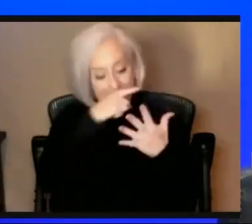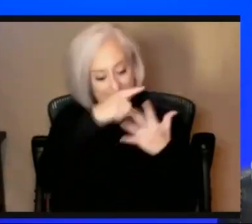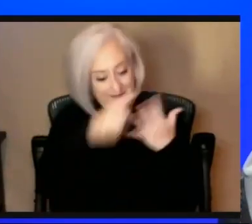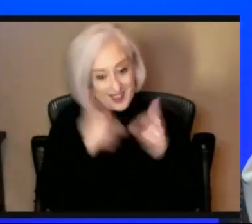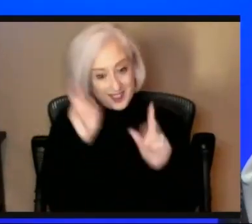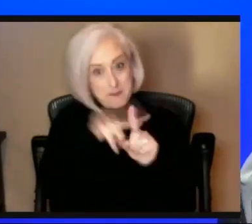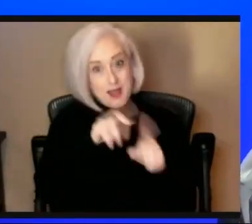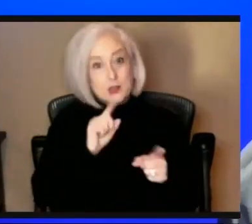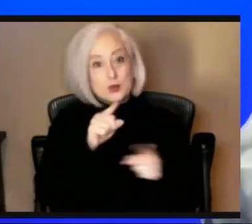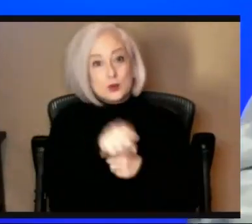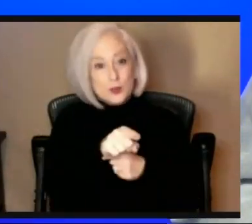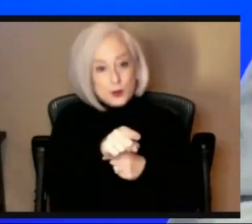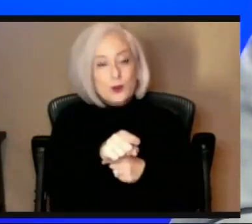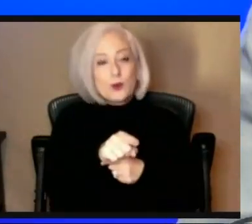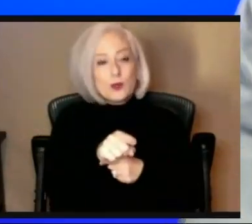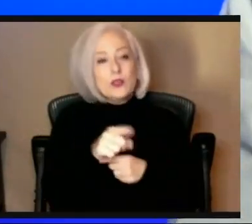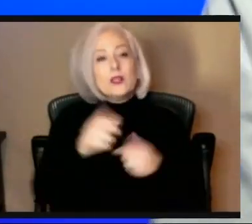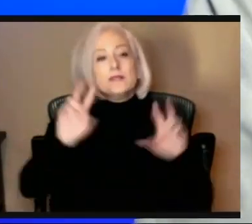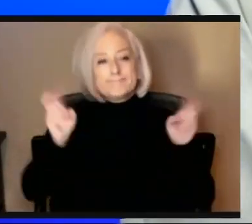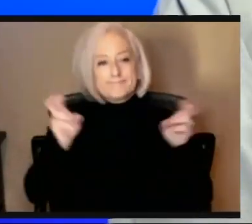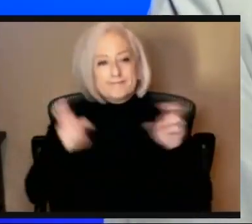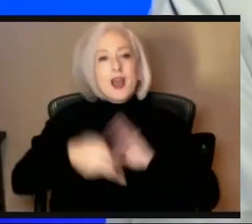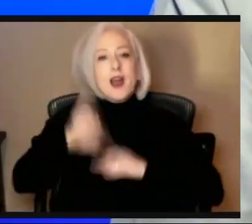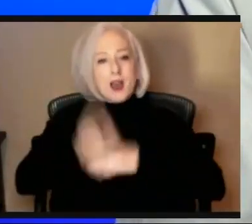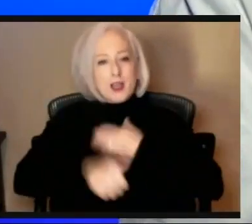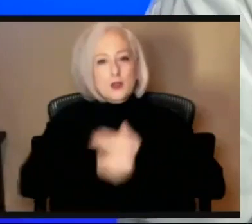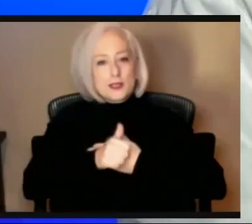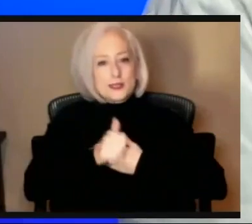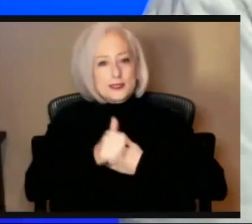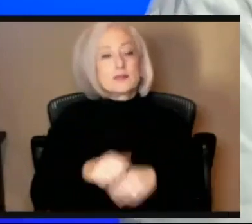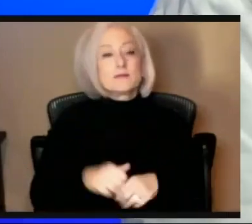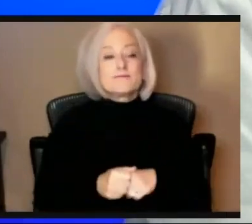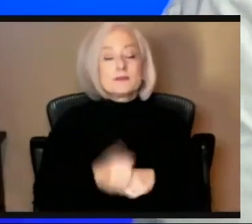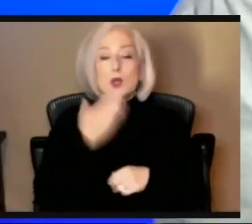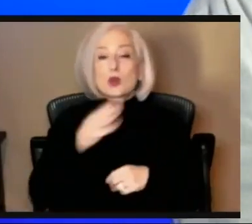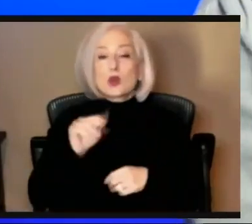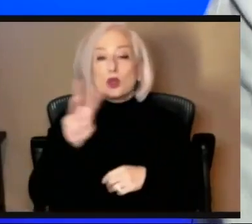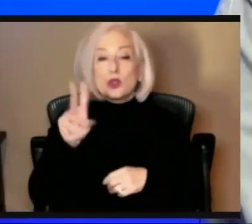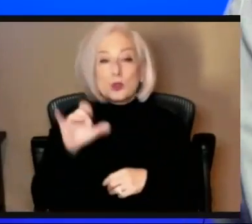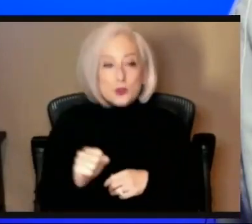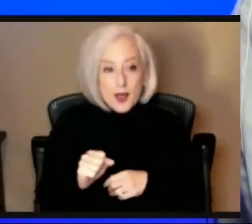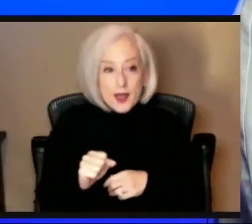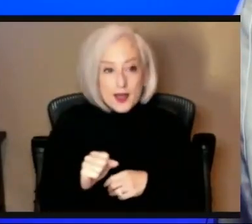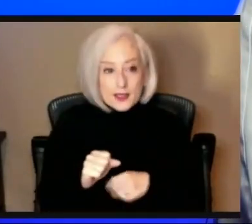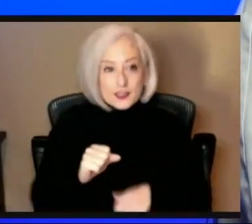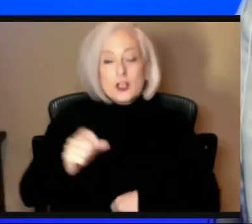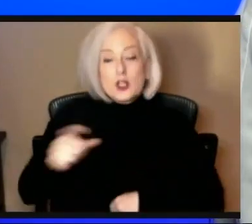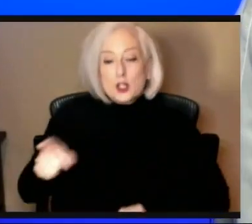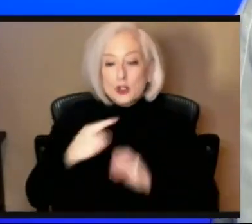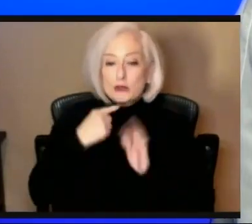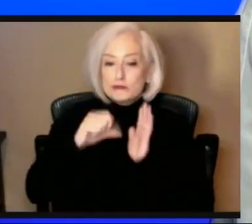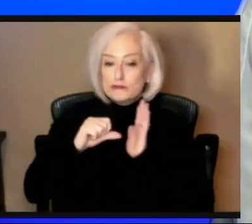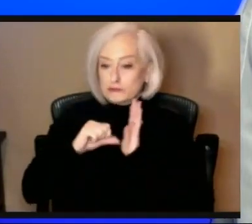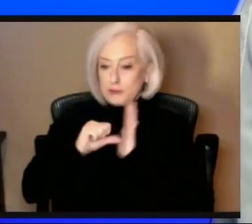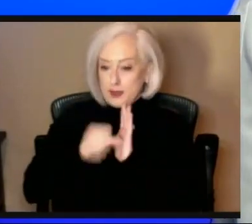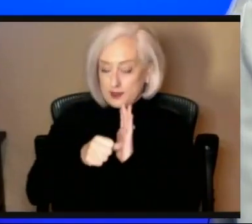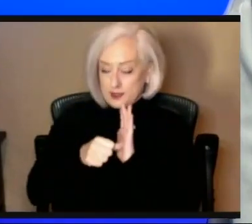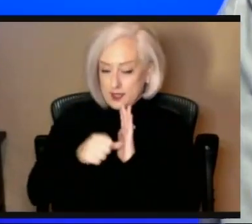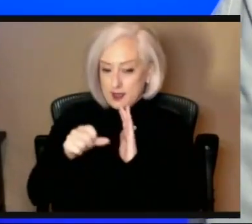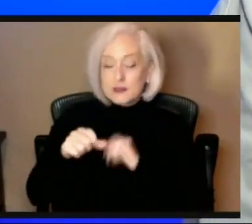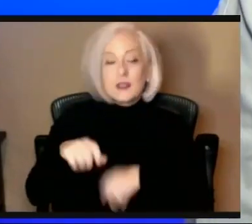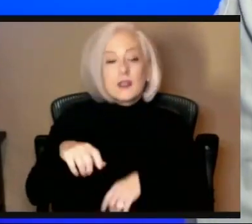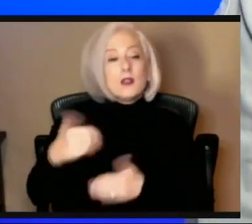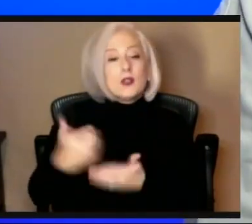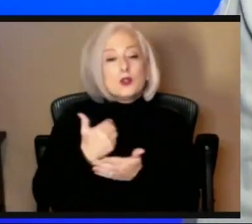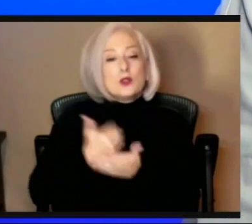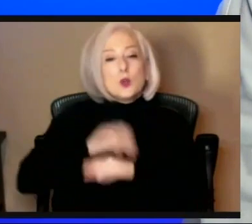you into that higher risk category. Now, the good news is, as we pointed out, you pointed out just a minute ago, and the New England Journal of Medicine last week had